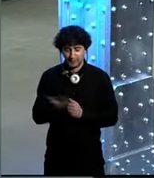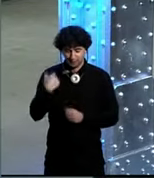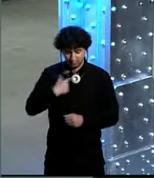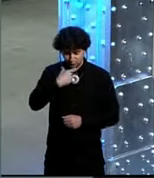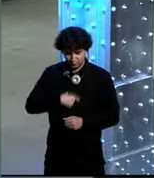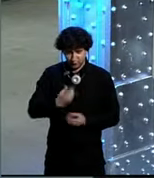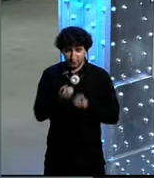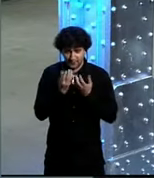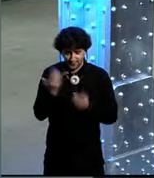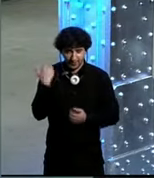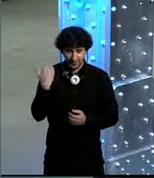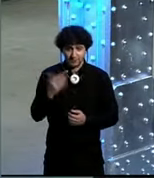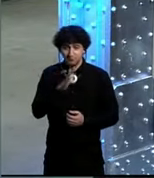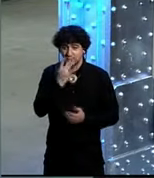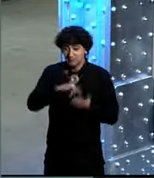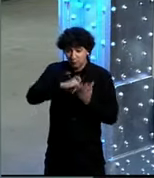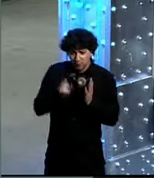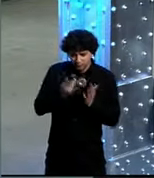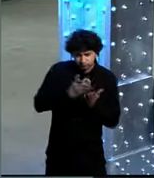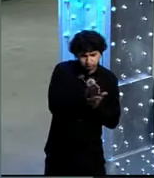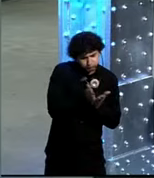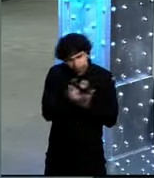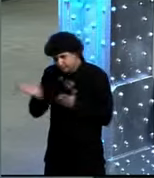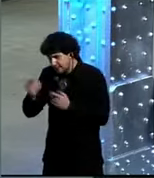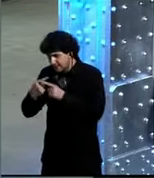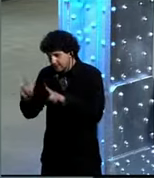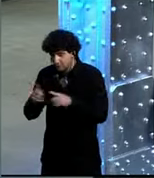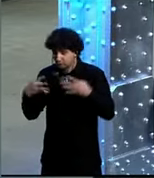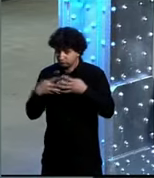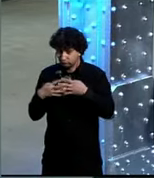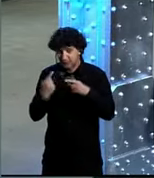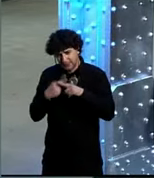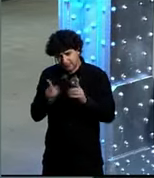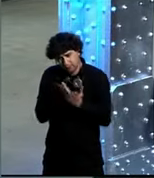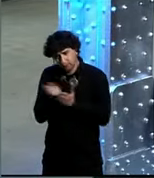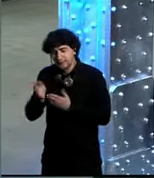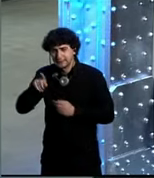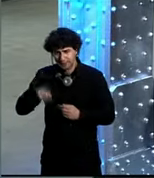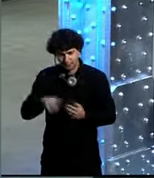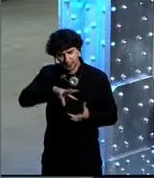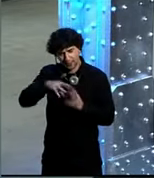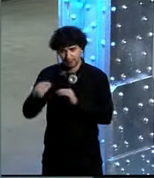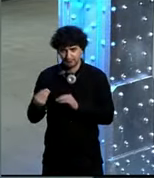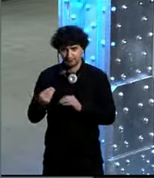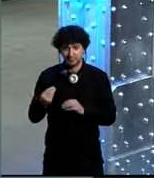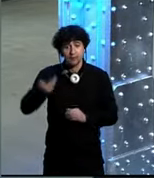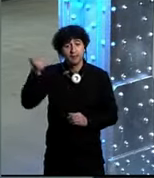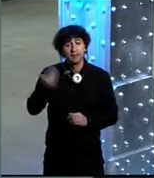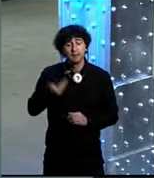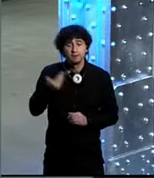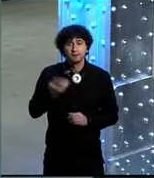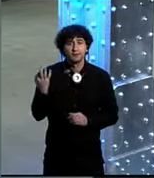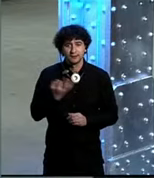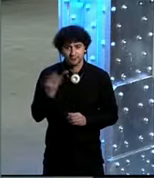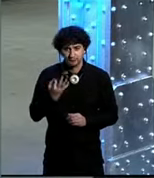project changes direction, so must the metrics. What counts for me is the impression we make, and it's